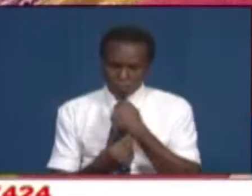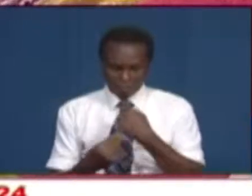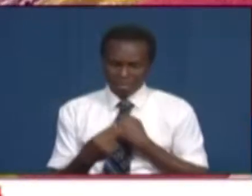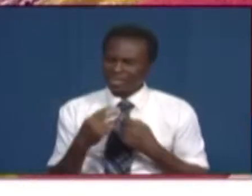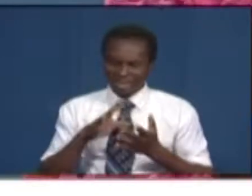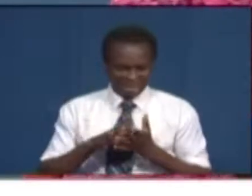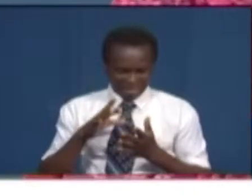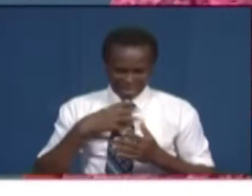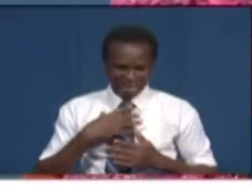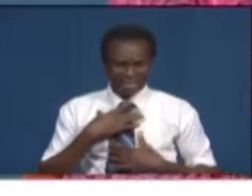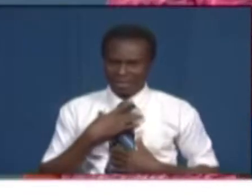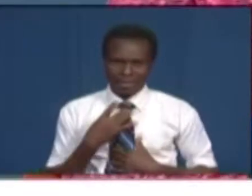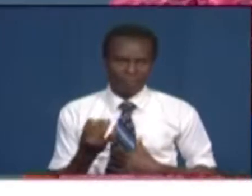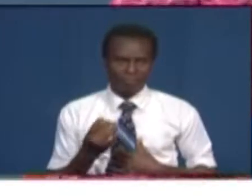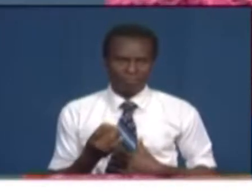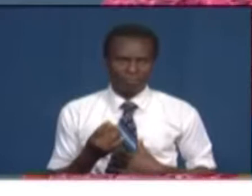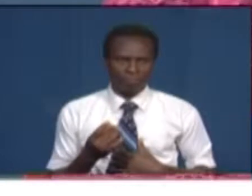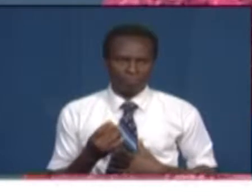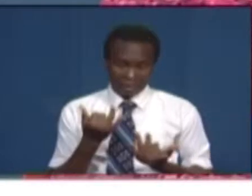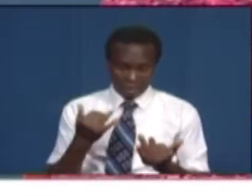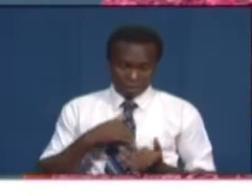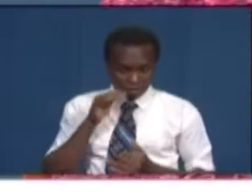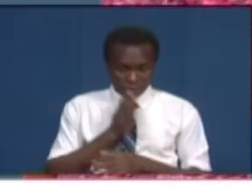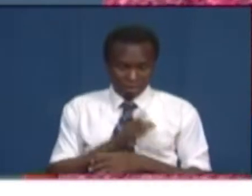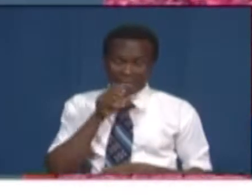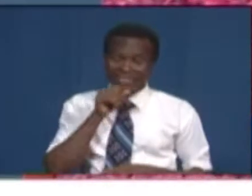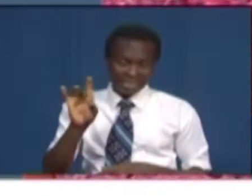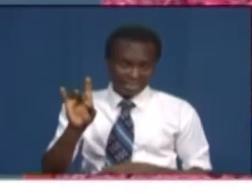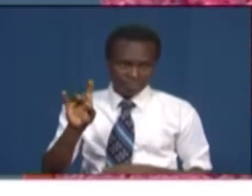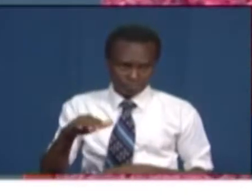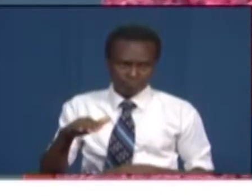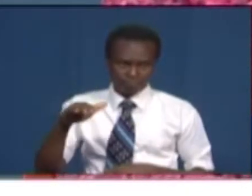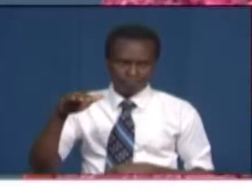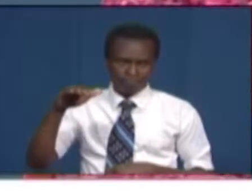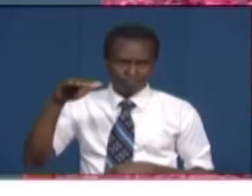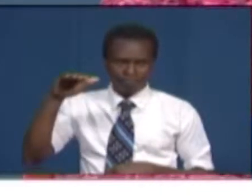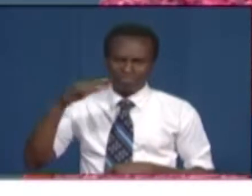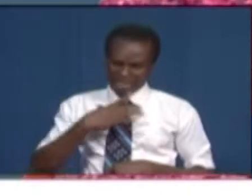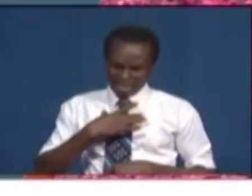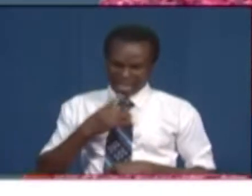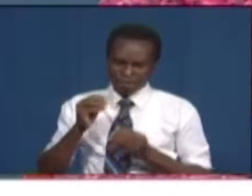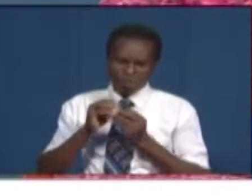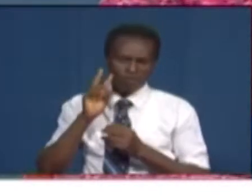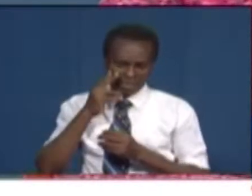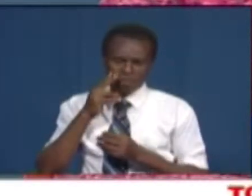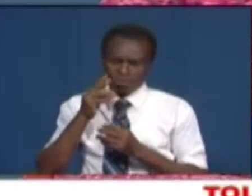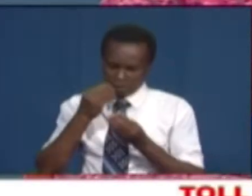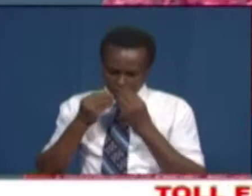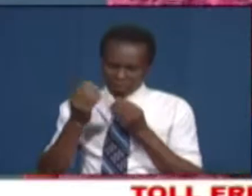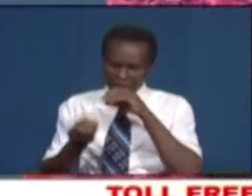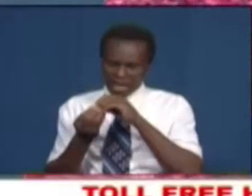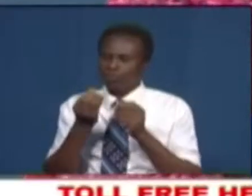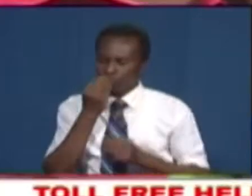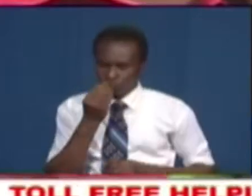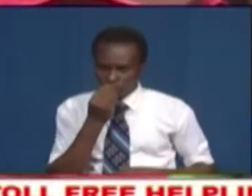time where you shred it, and but now they enjoy vegetables. So the family environment,